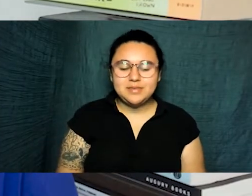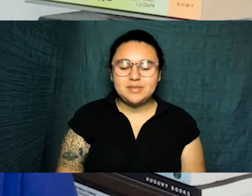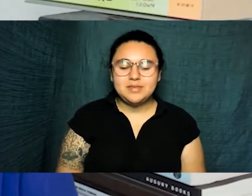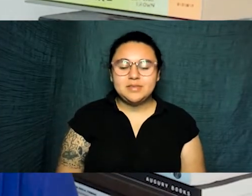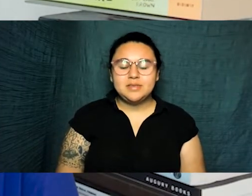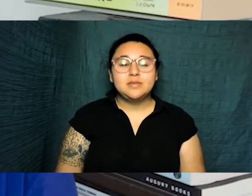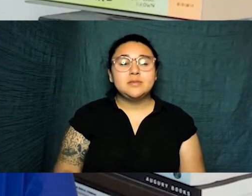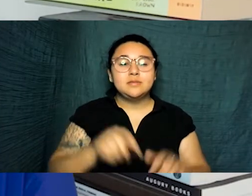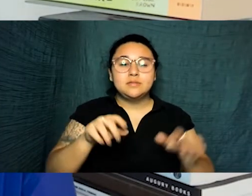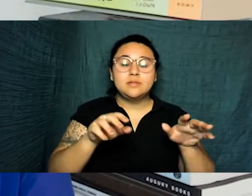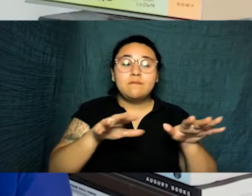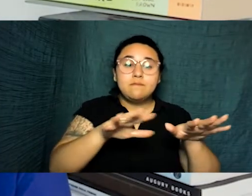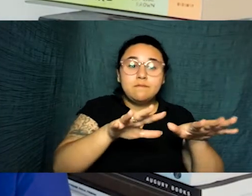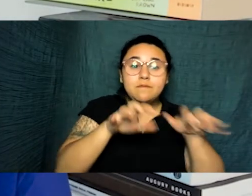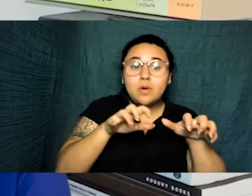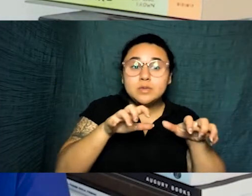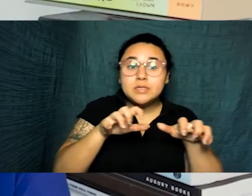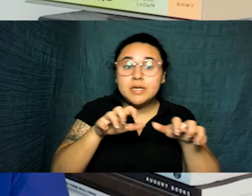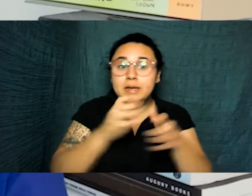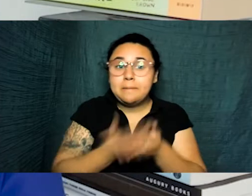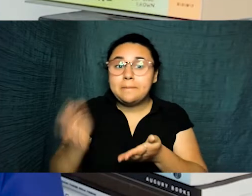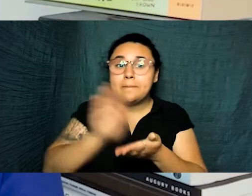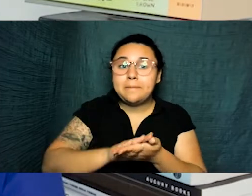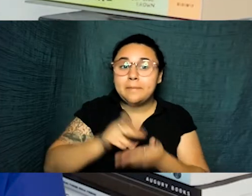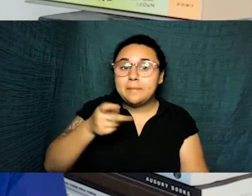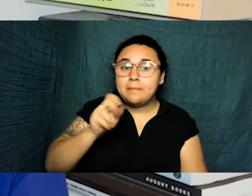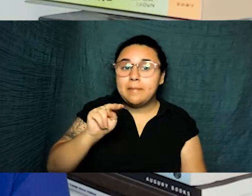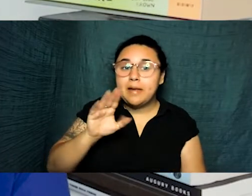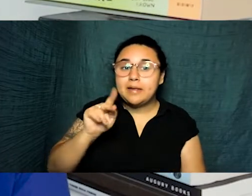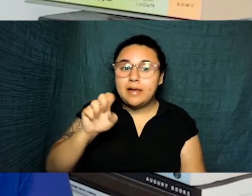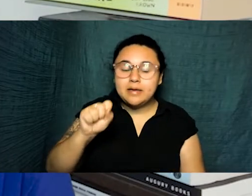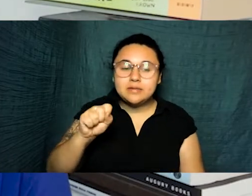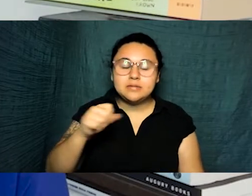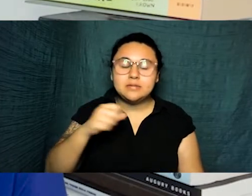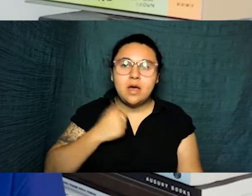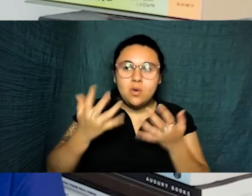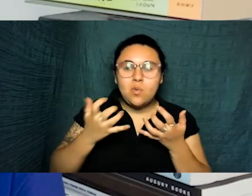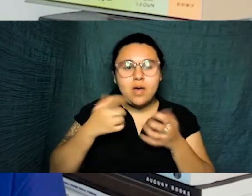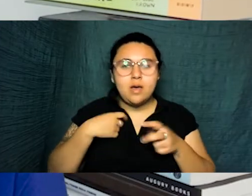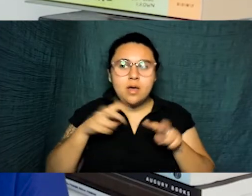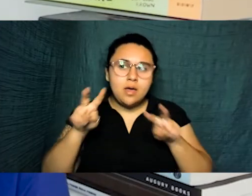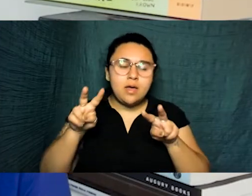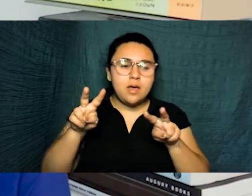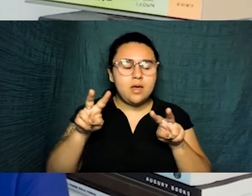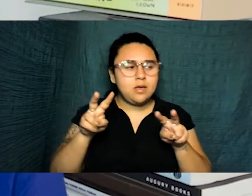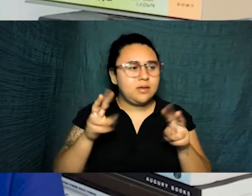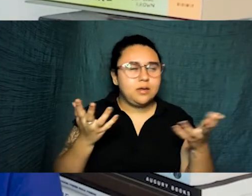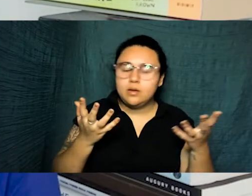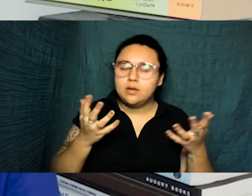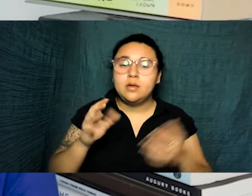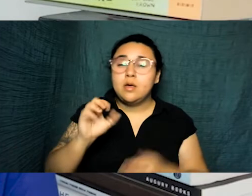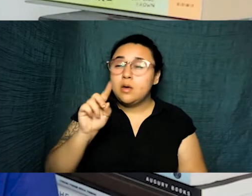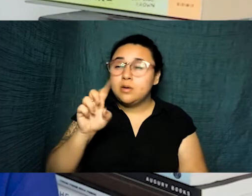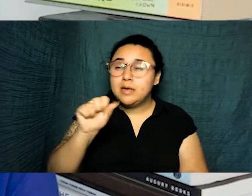Frozen pancakes. The anticipation was killing me. I wanted Odessa, my 7-year-old, to